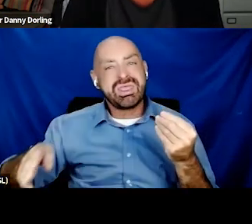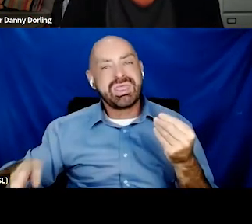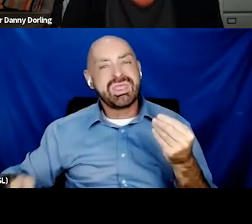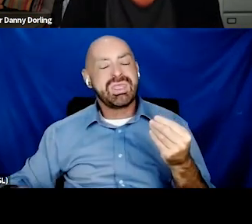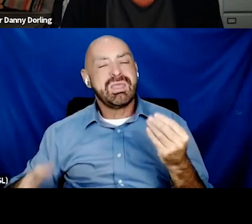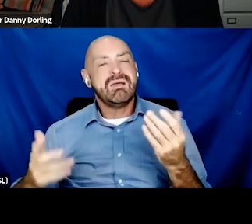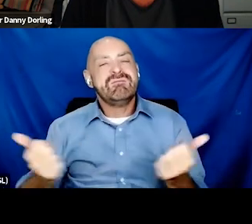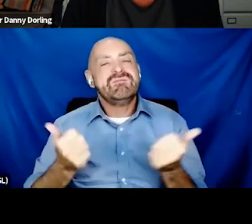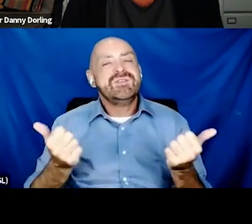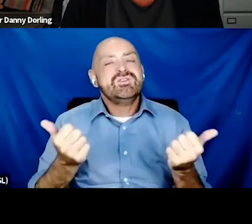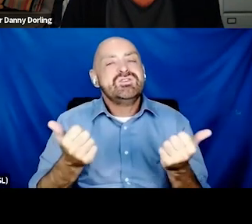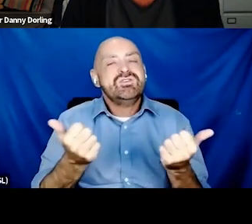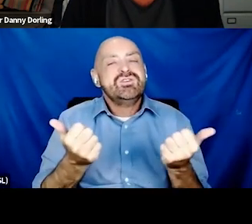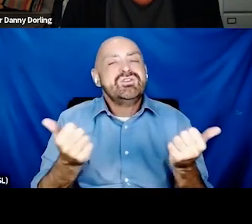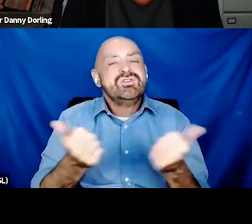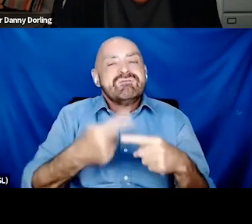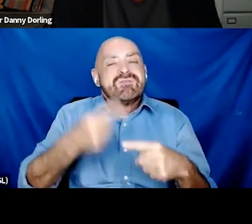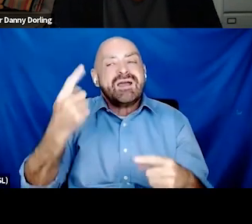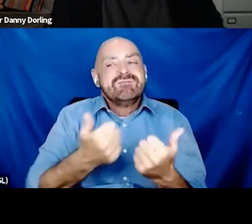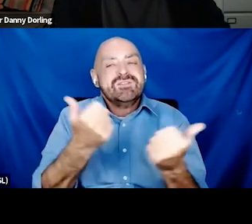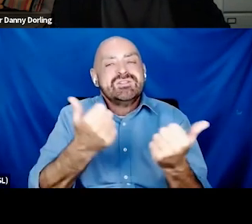Okay.